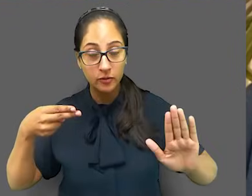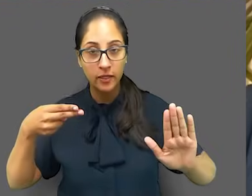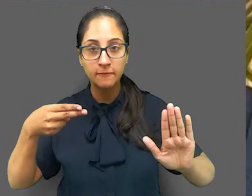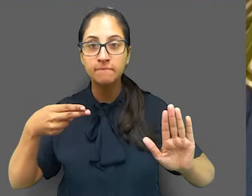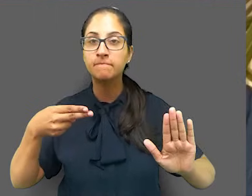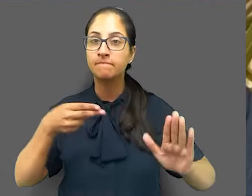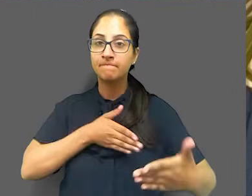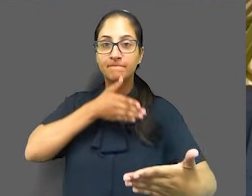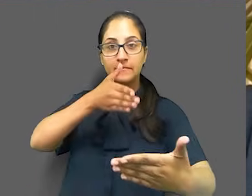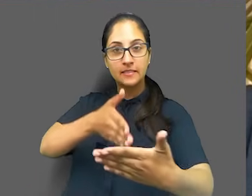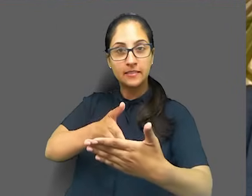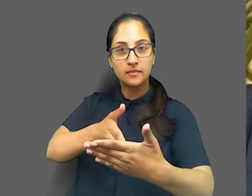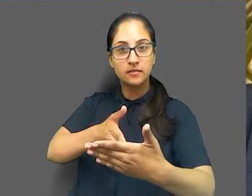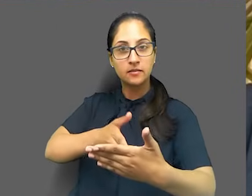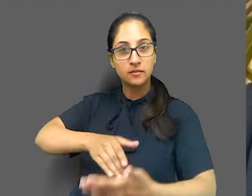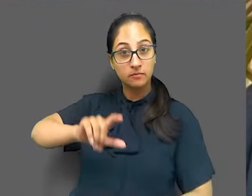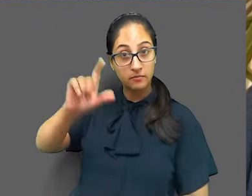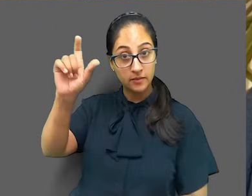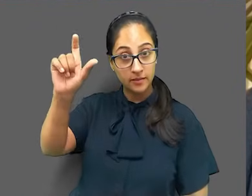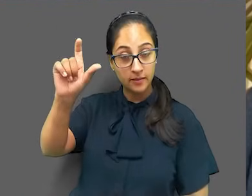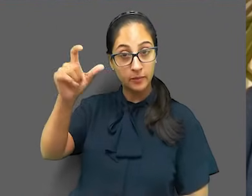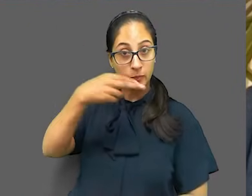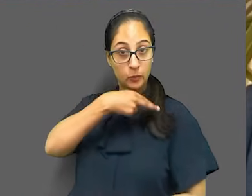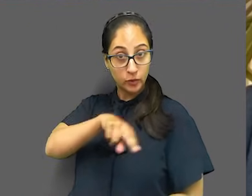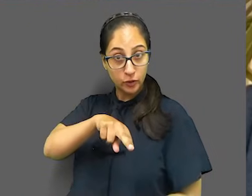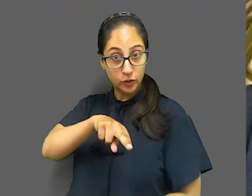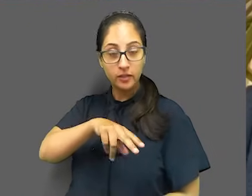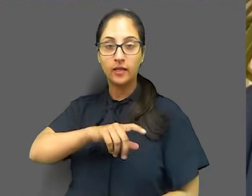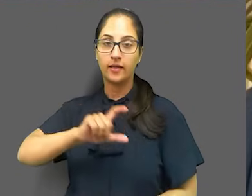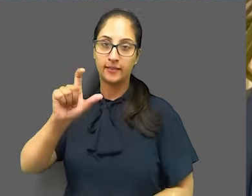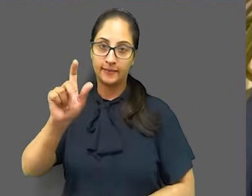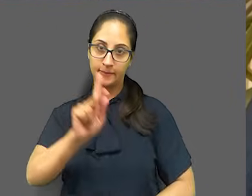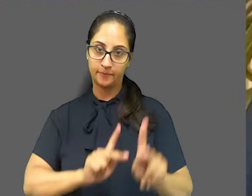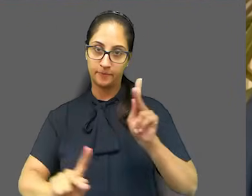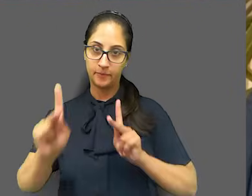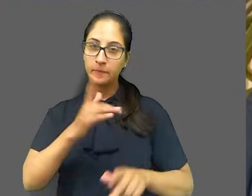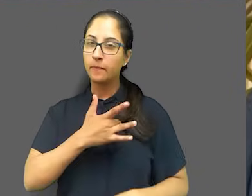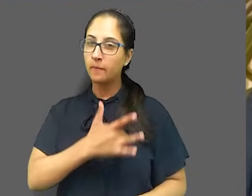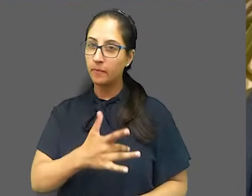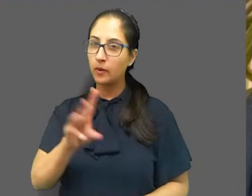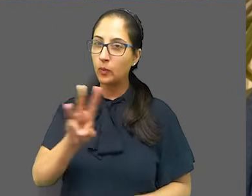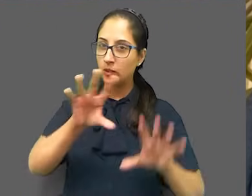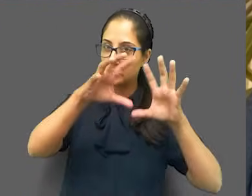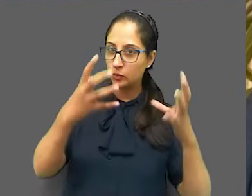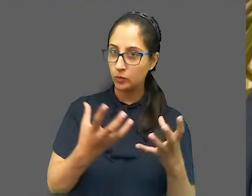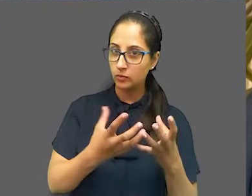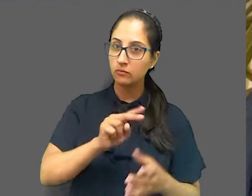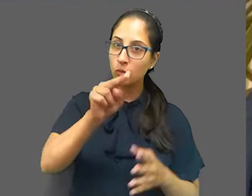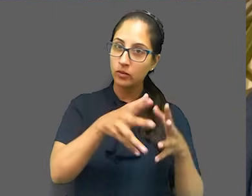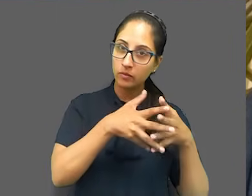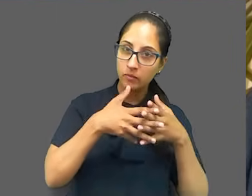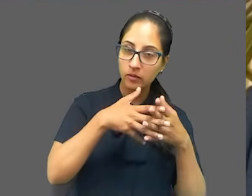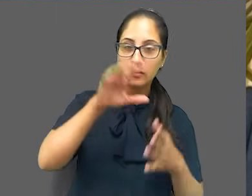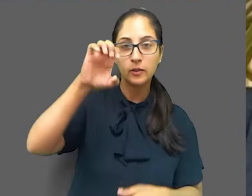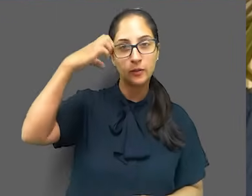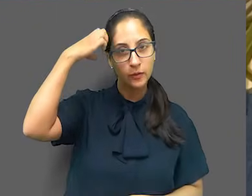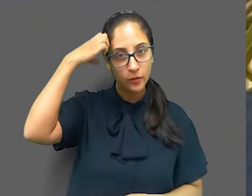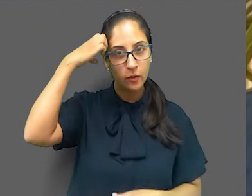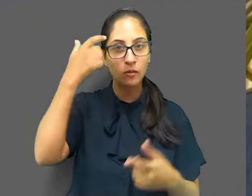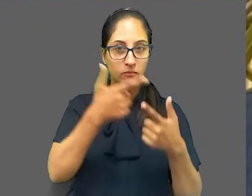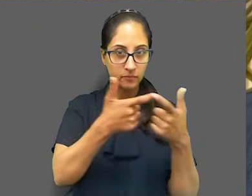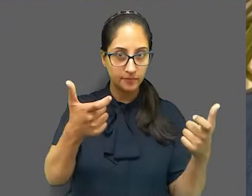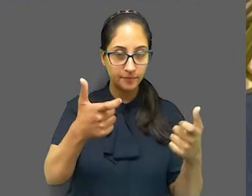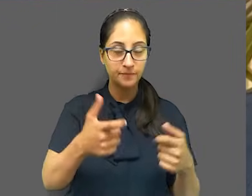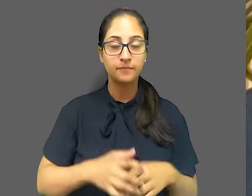the stereotypes about Islam and Muslims, particularly in the West, and